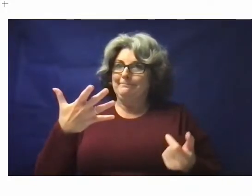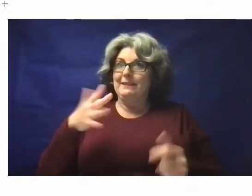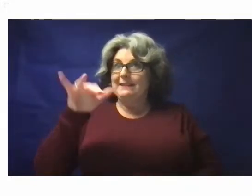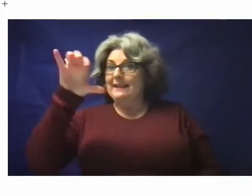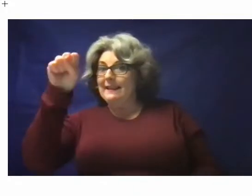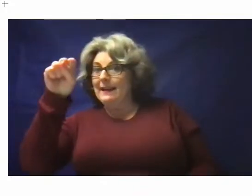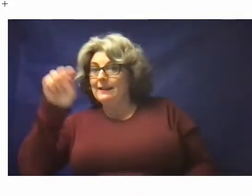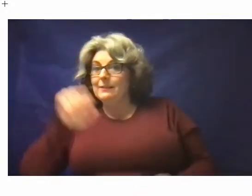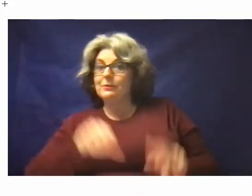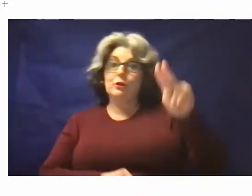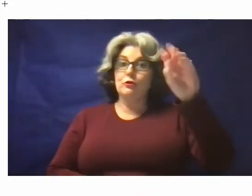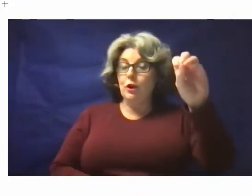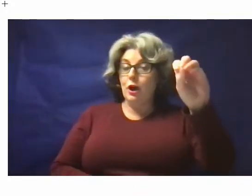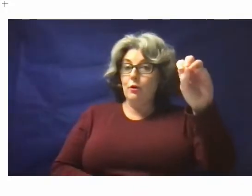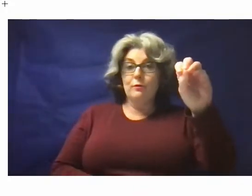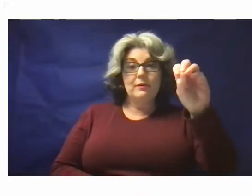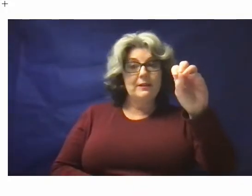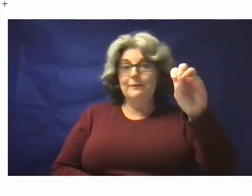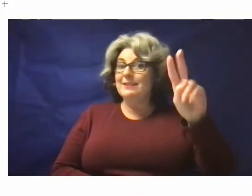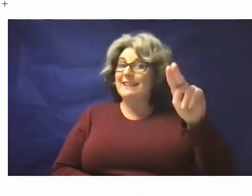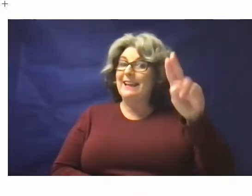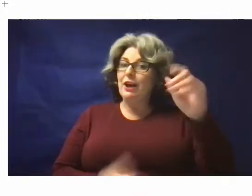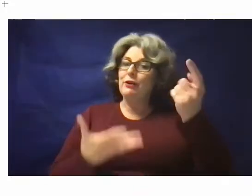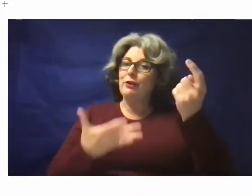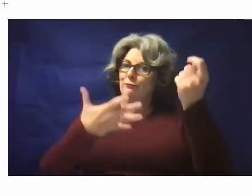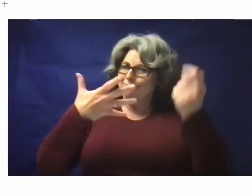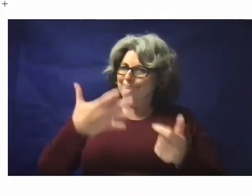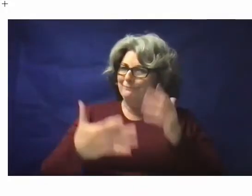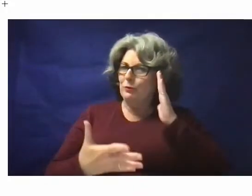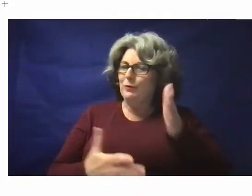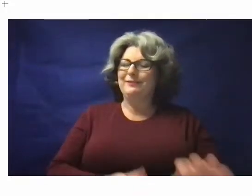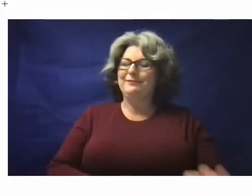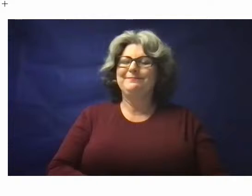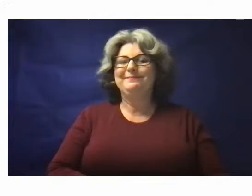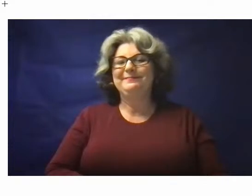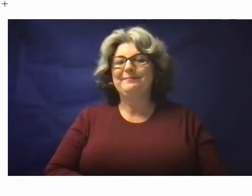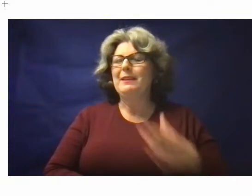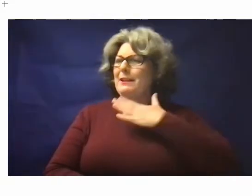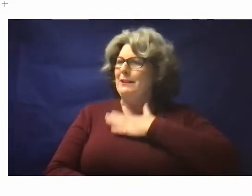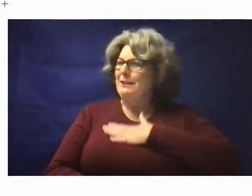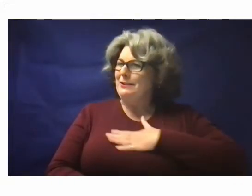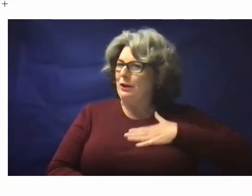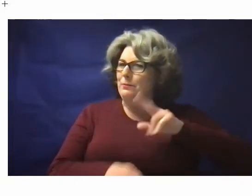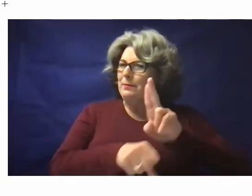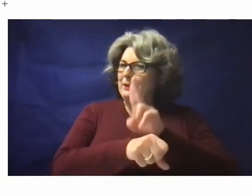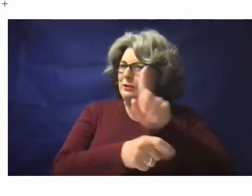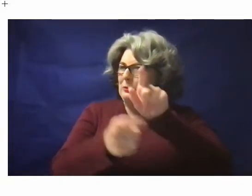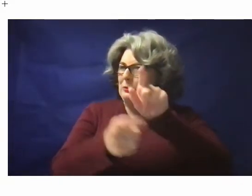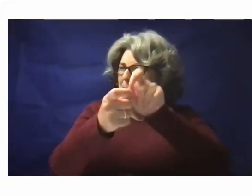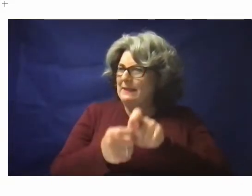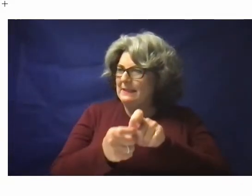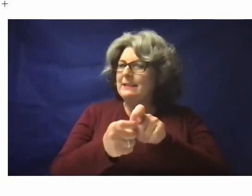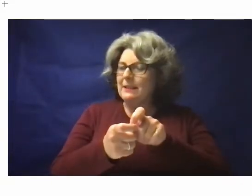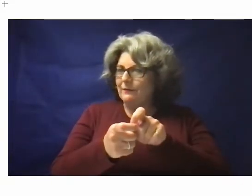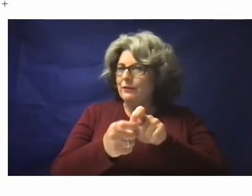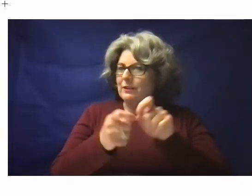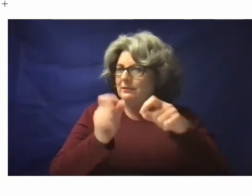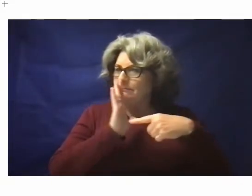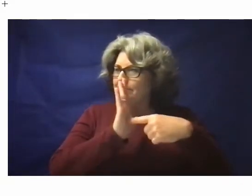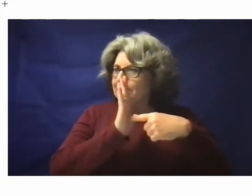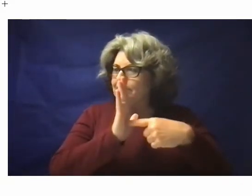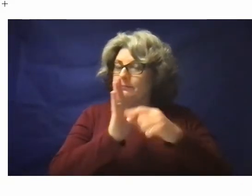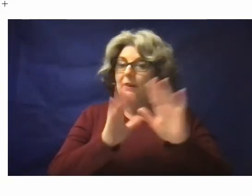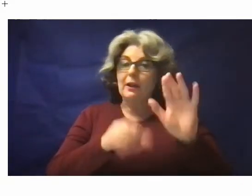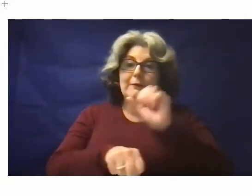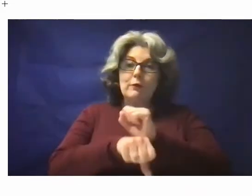no, that's where you'll be screened out. So please use specific and concrete examples of your work